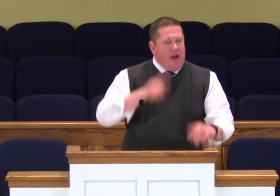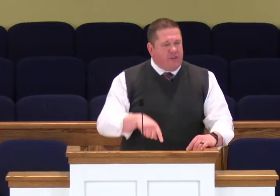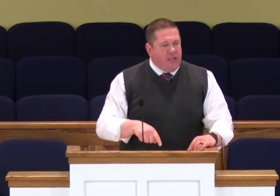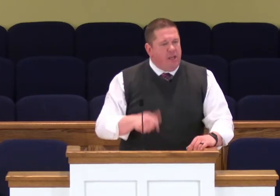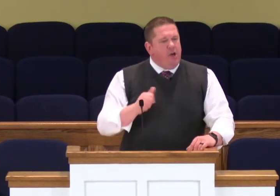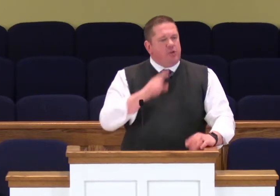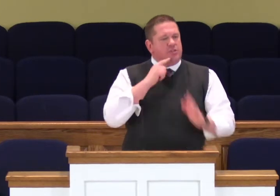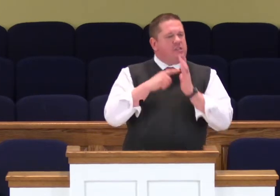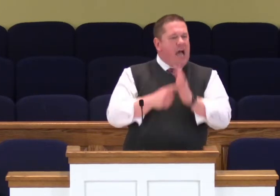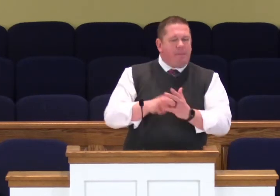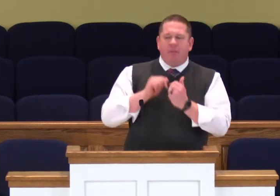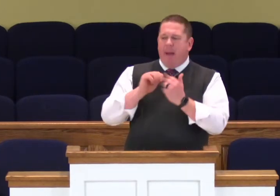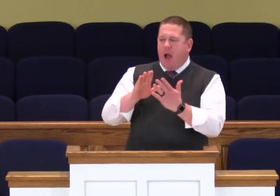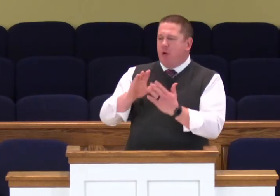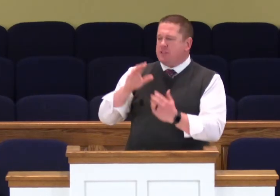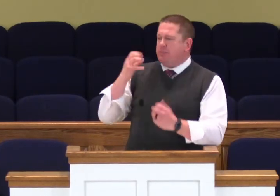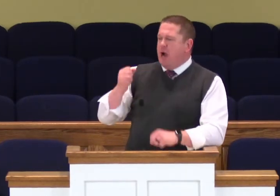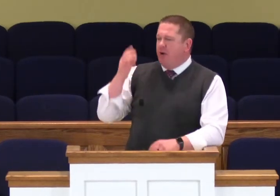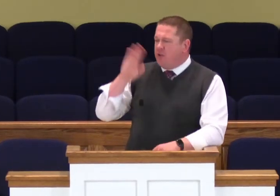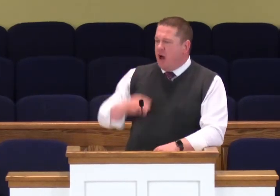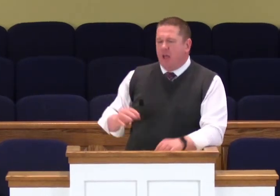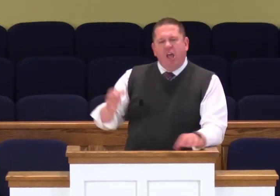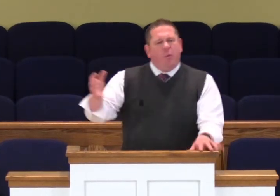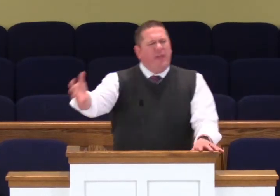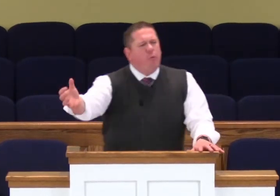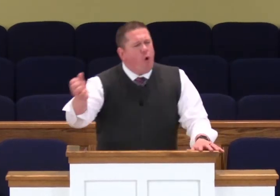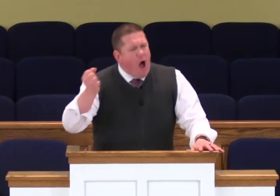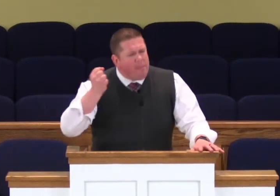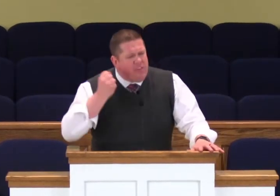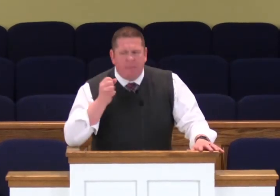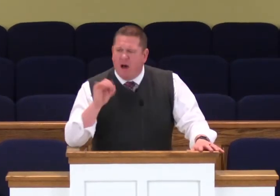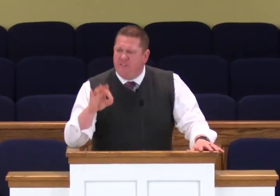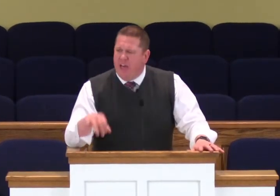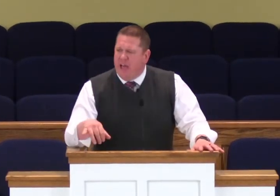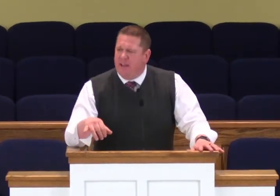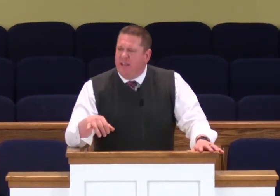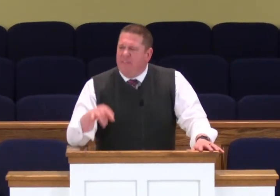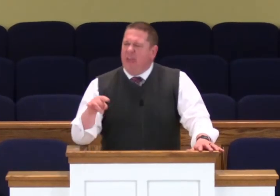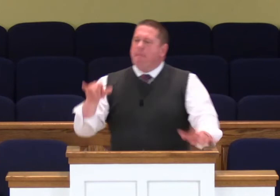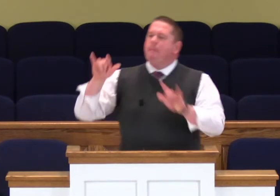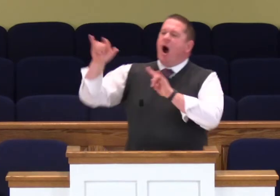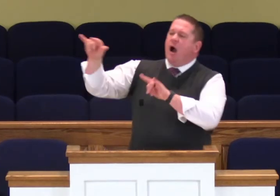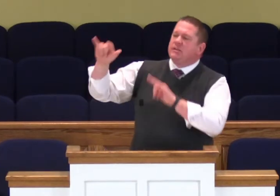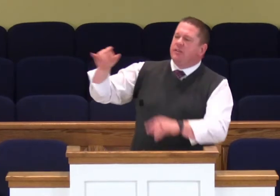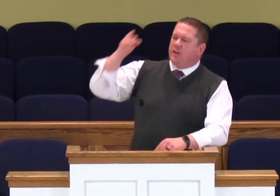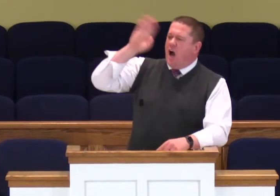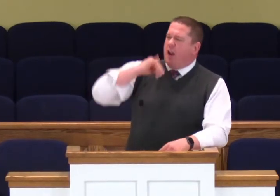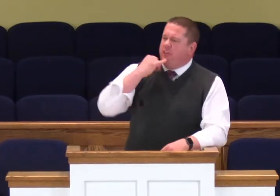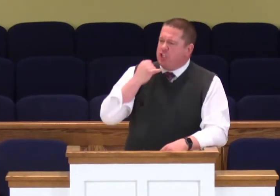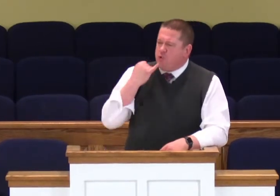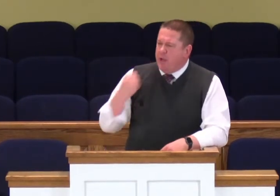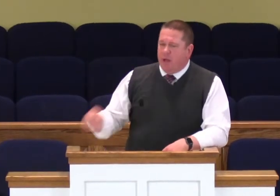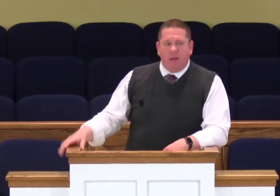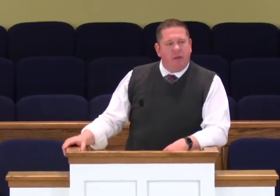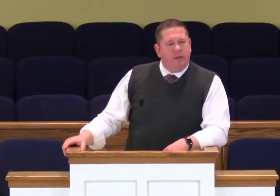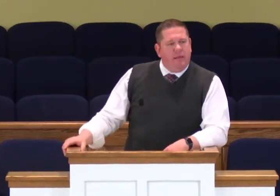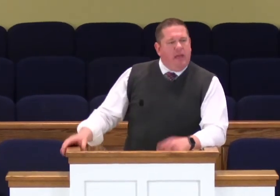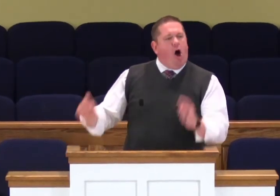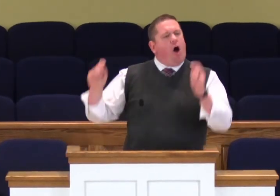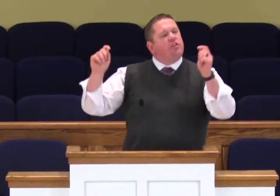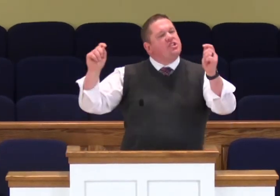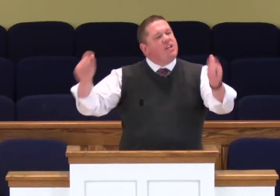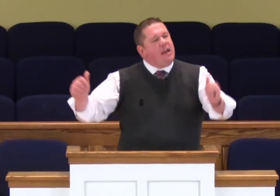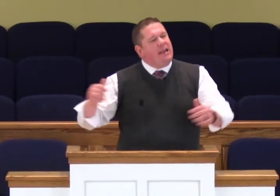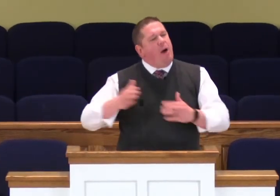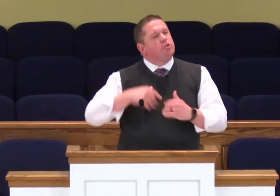of the Covenant, which is a type of the presence and power of God, when they robbed them of that, they mocked the God of Israel. And